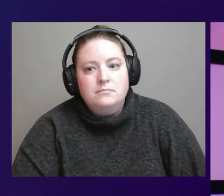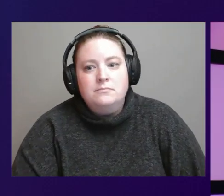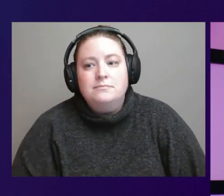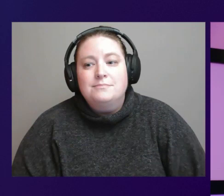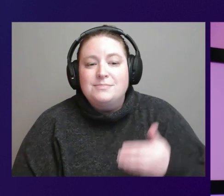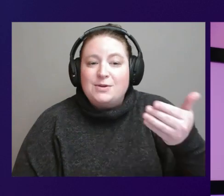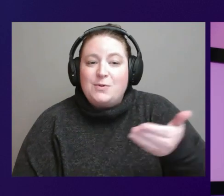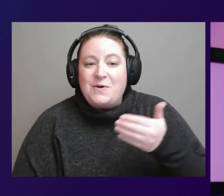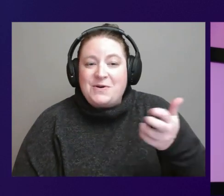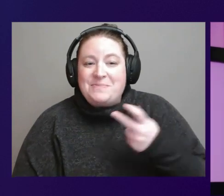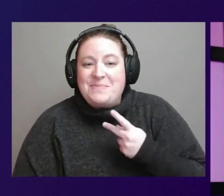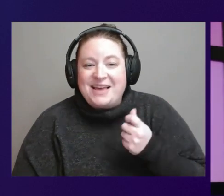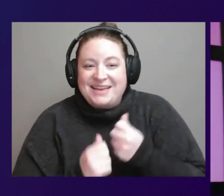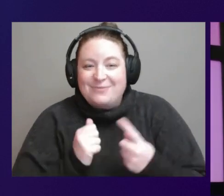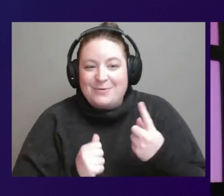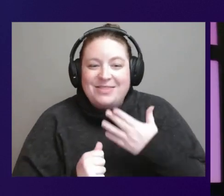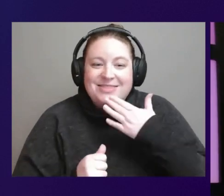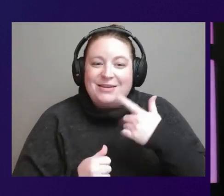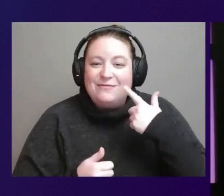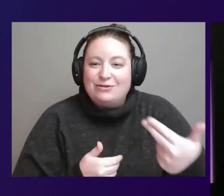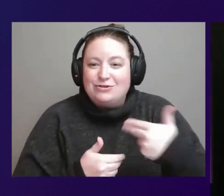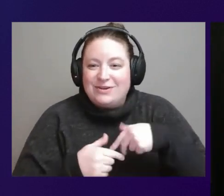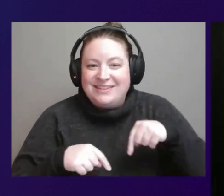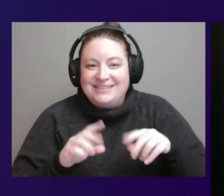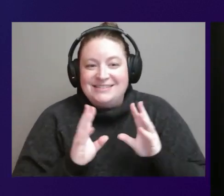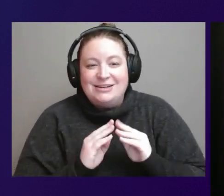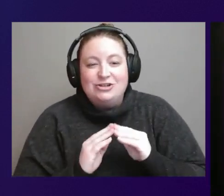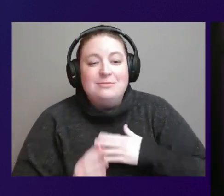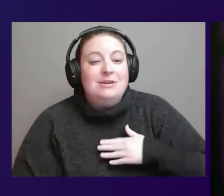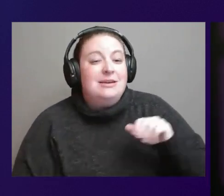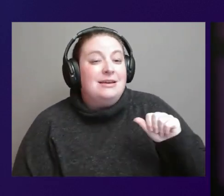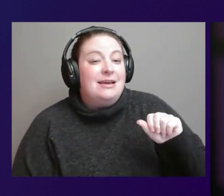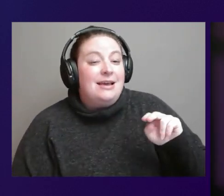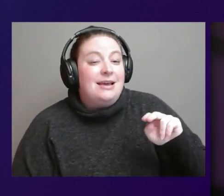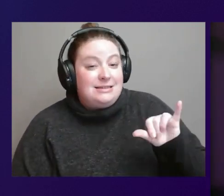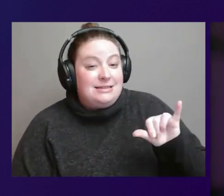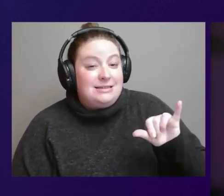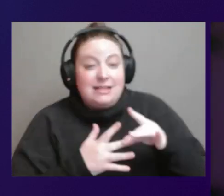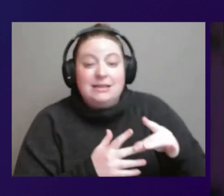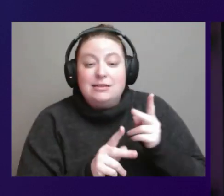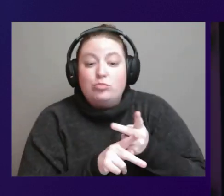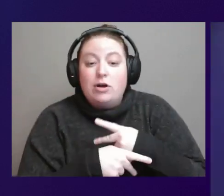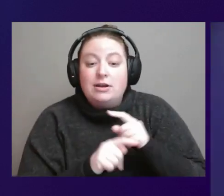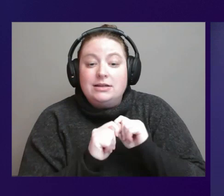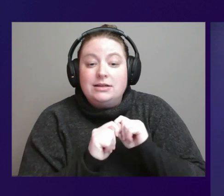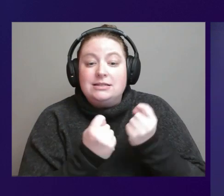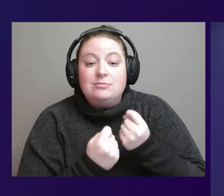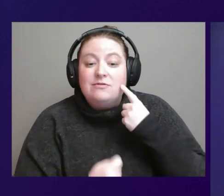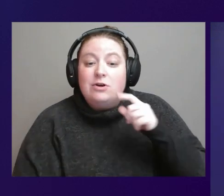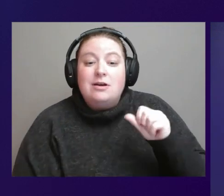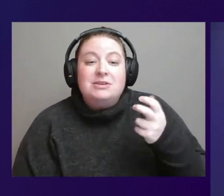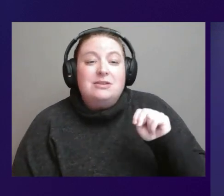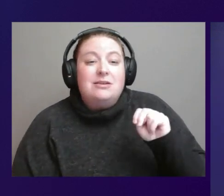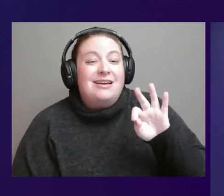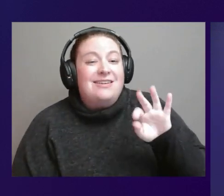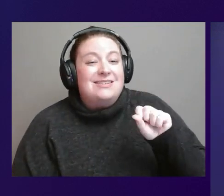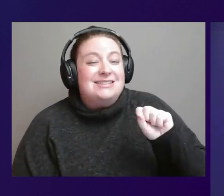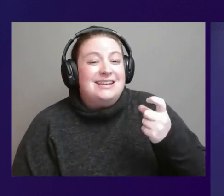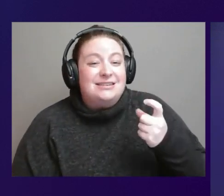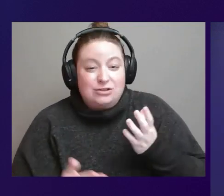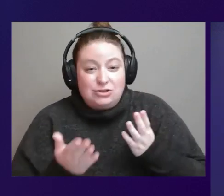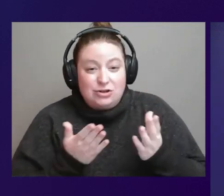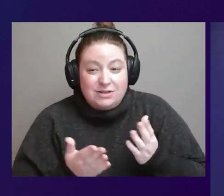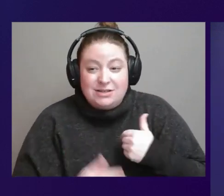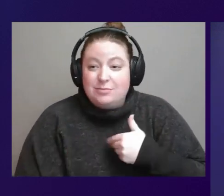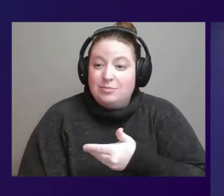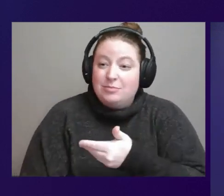back, everyone. Thanks for joining the session. My name is Andy Krudge. I lead the product team for the FSx ONTAP service, and it's a pleasure for me to welcome back Nick Howell